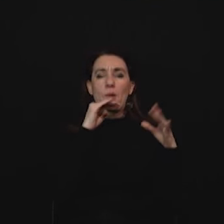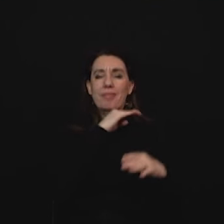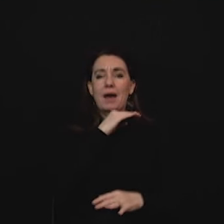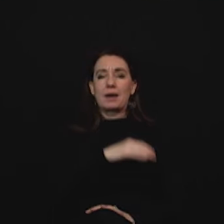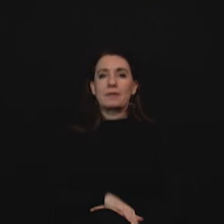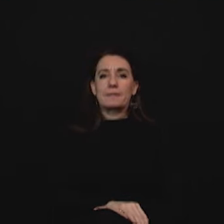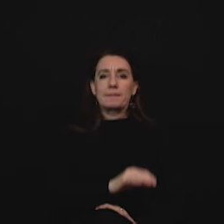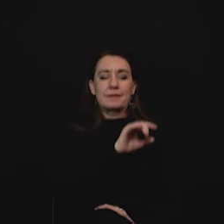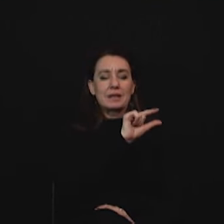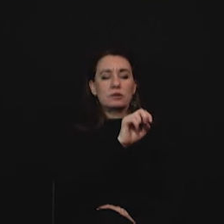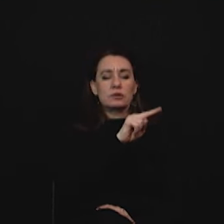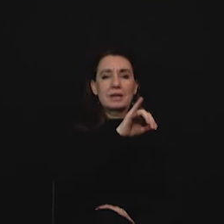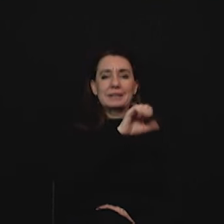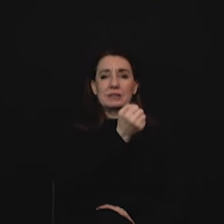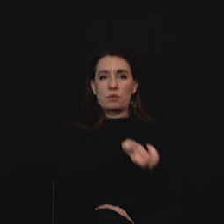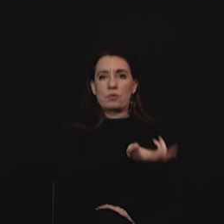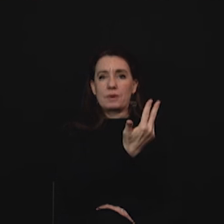from Genesis 3.